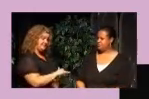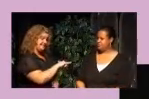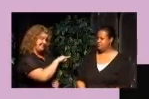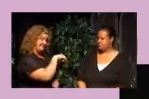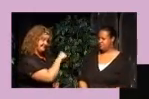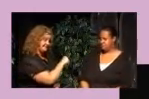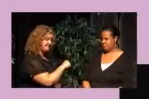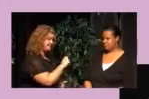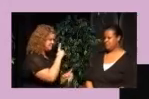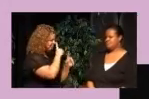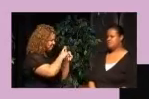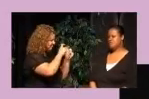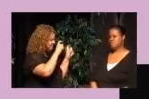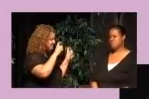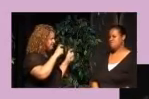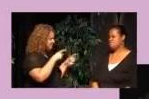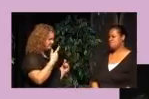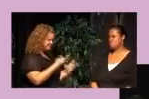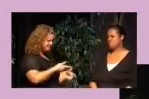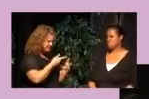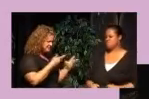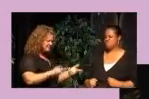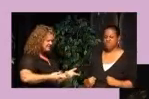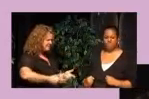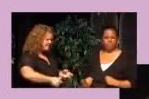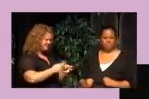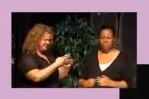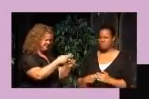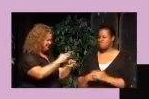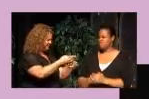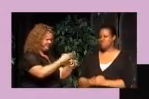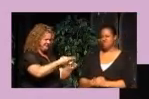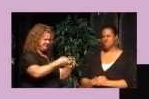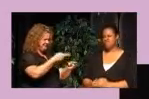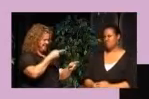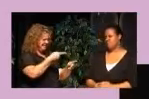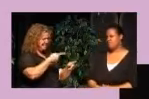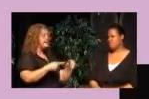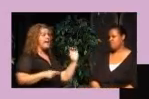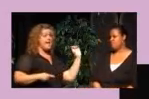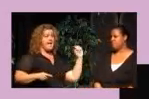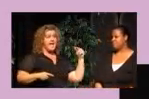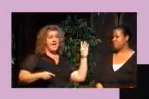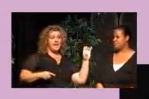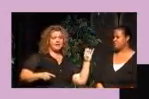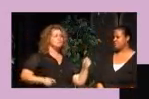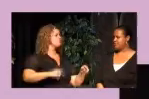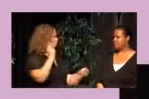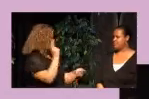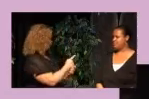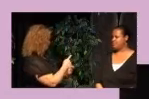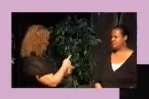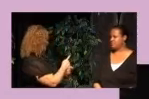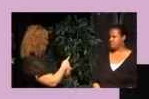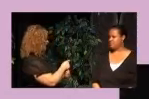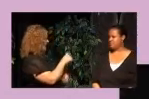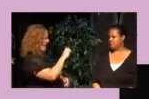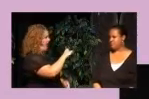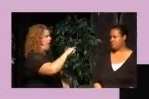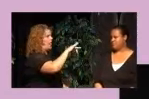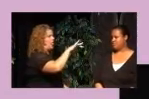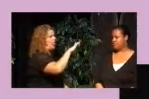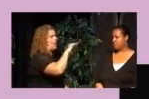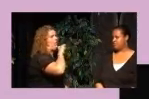Yes. Yes, she's called... She's called... Ugly. That's right. It's an